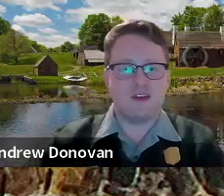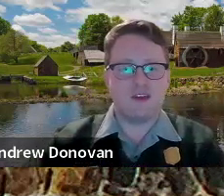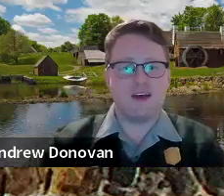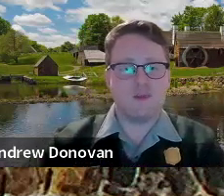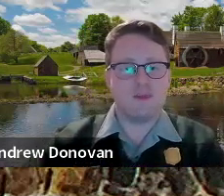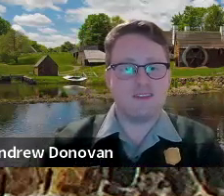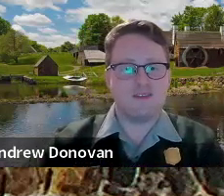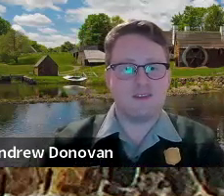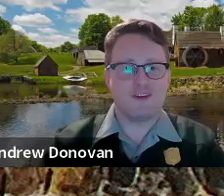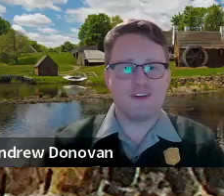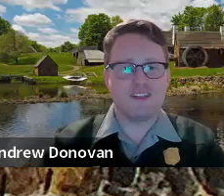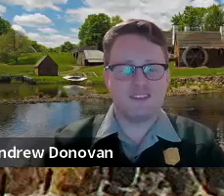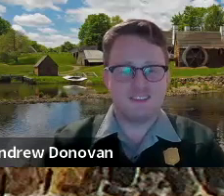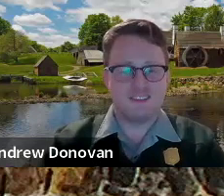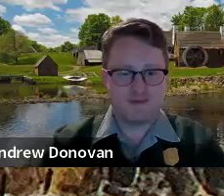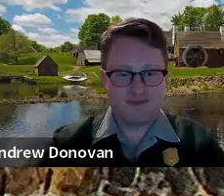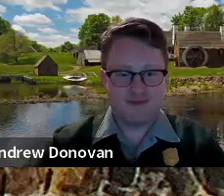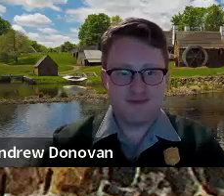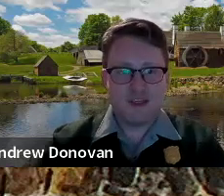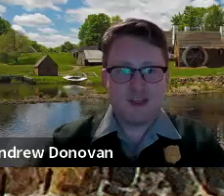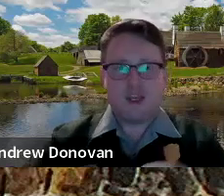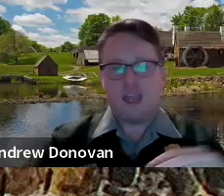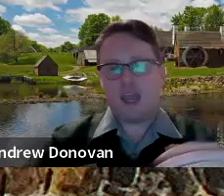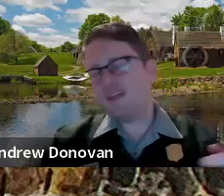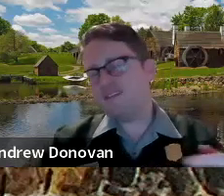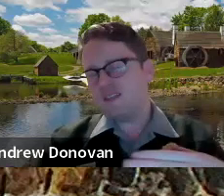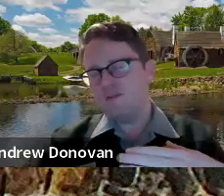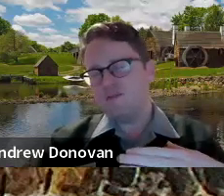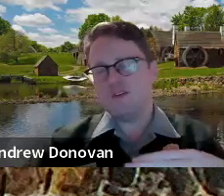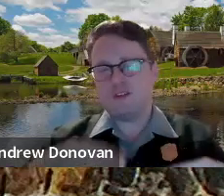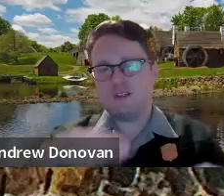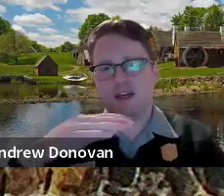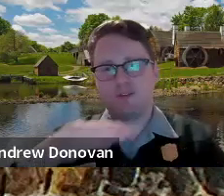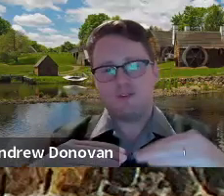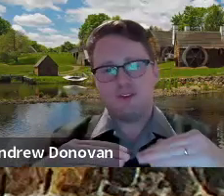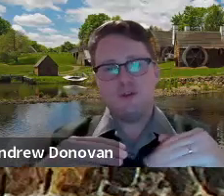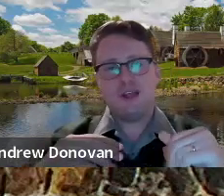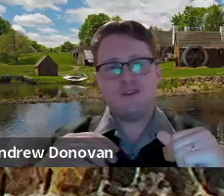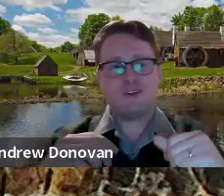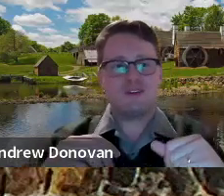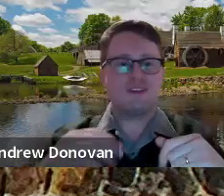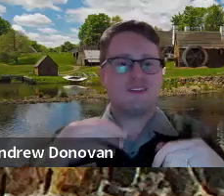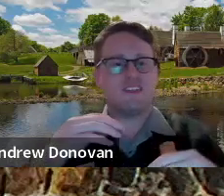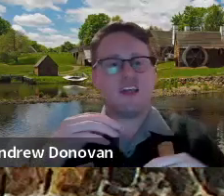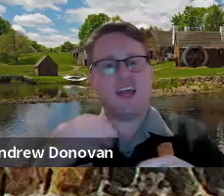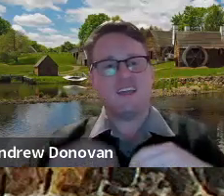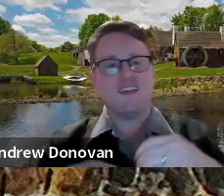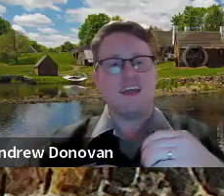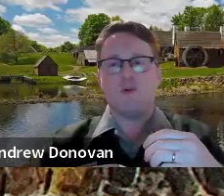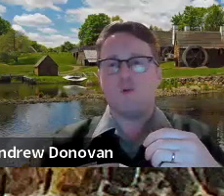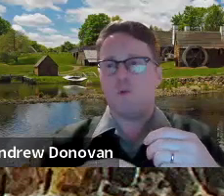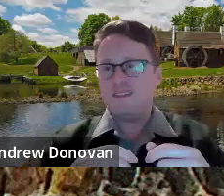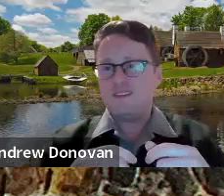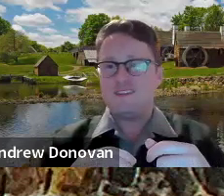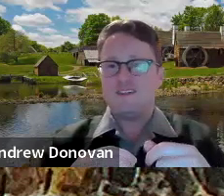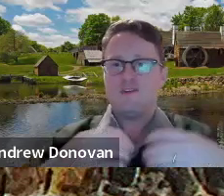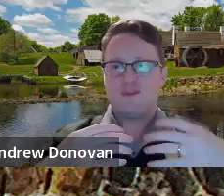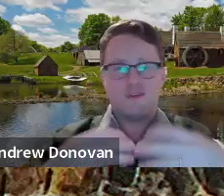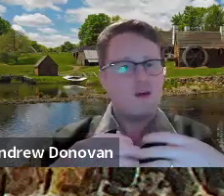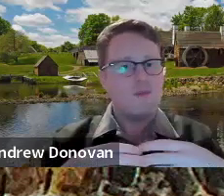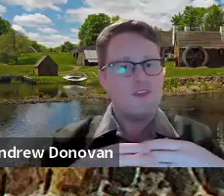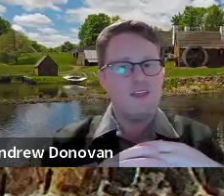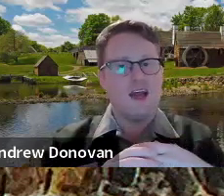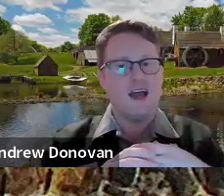of the furnace. As it comes out, you're going to have sort of two levels, the slag, that